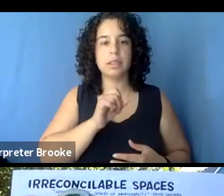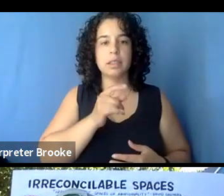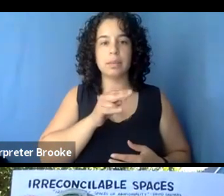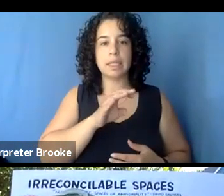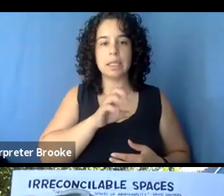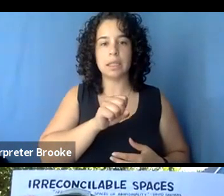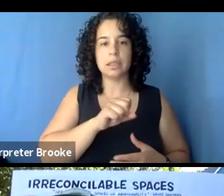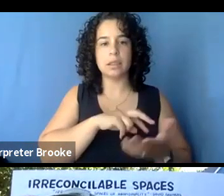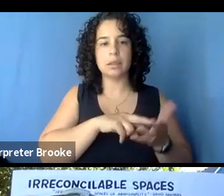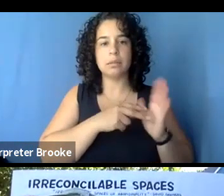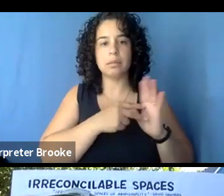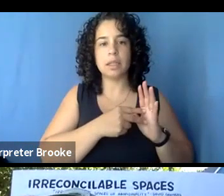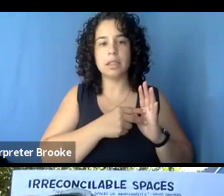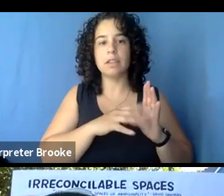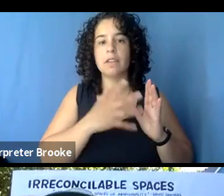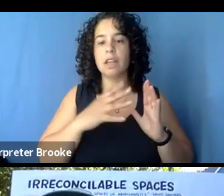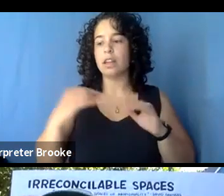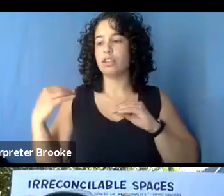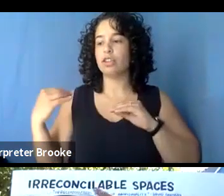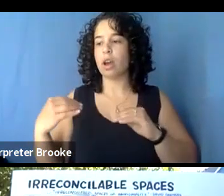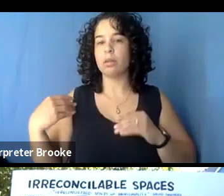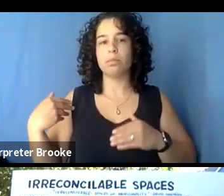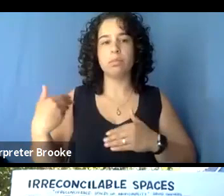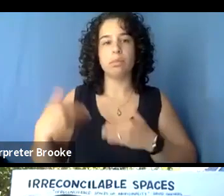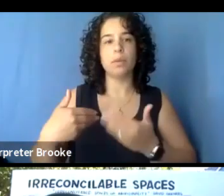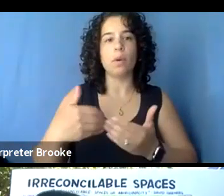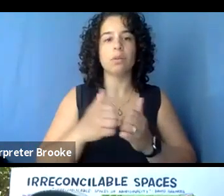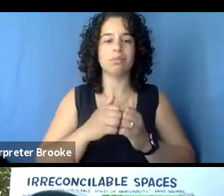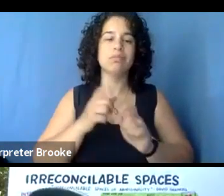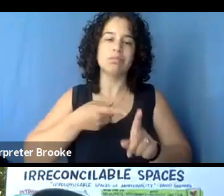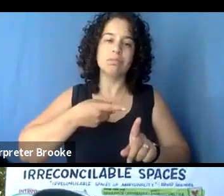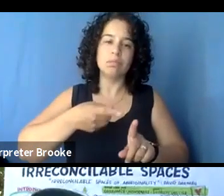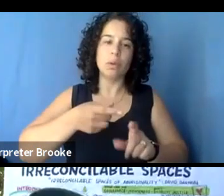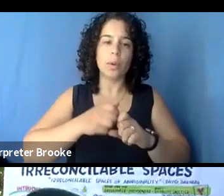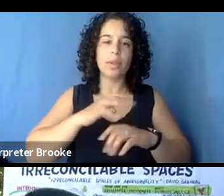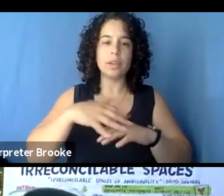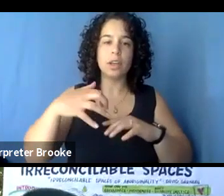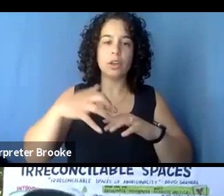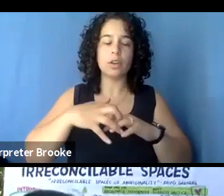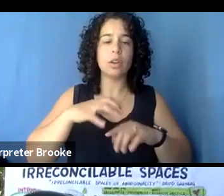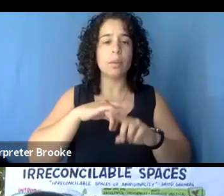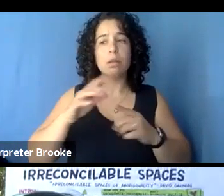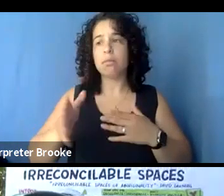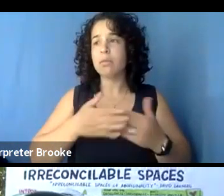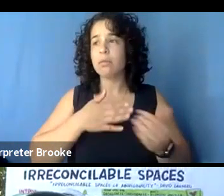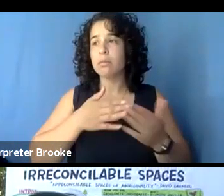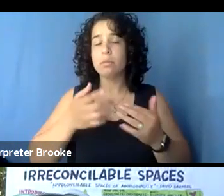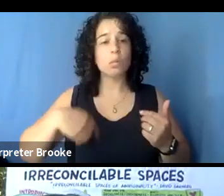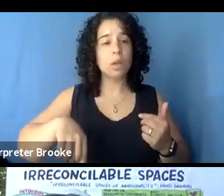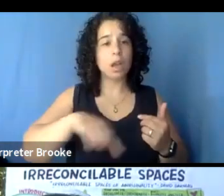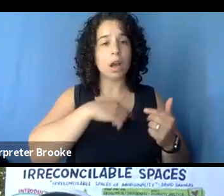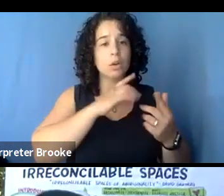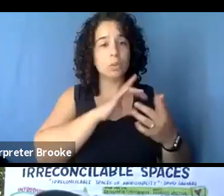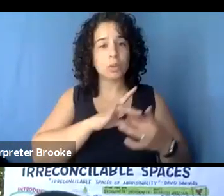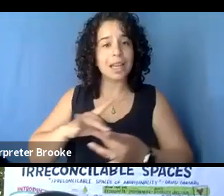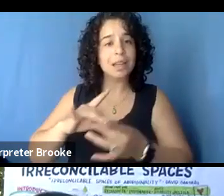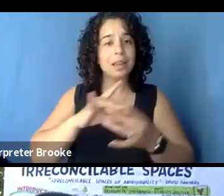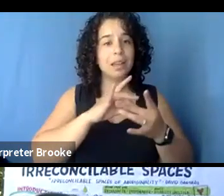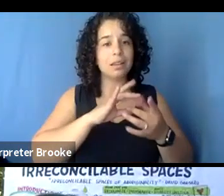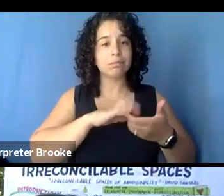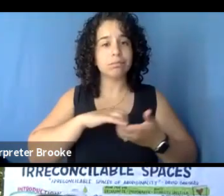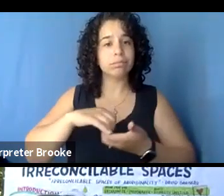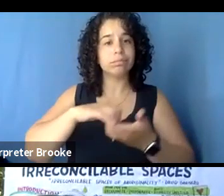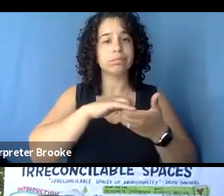I've been taught, and many people, I'm sure, in Indigenous nations have been taught, we're all related and we're all connected.